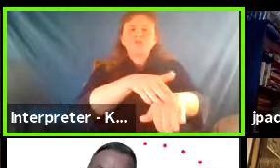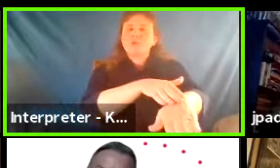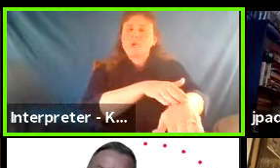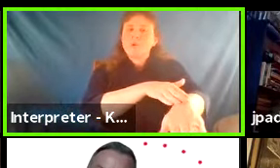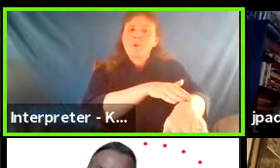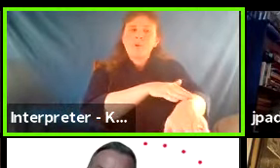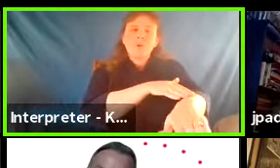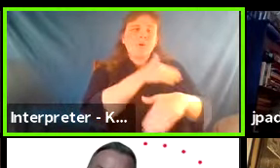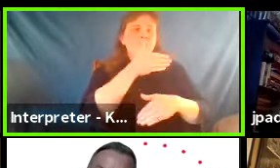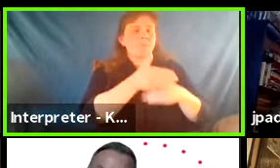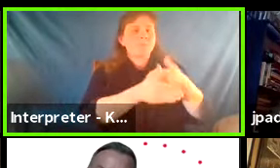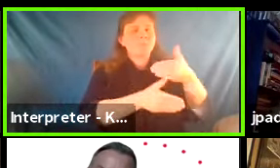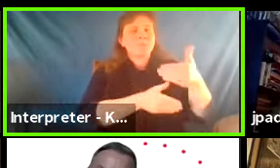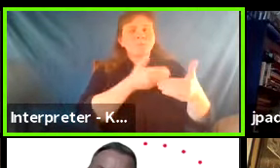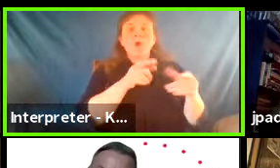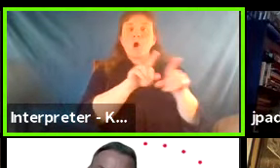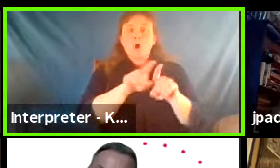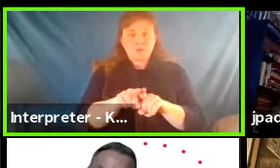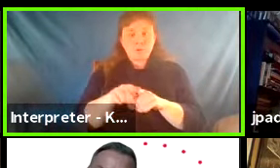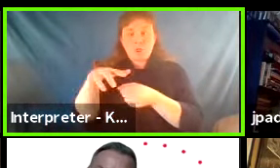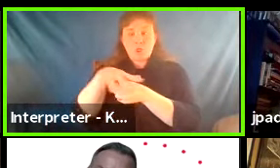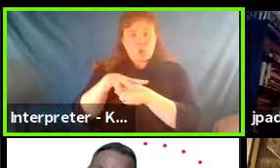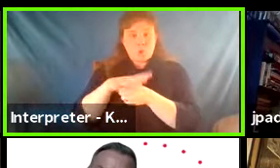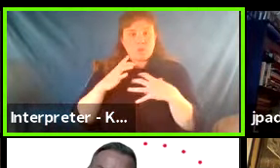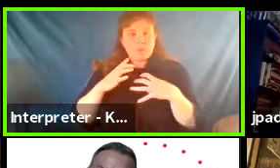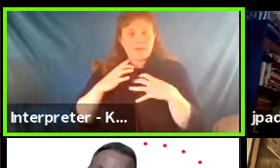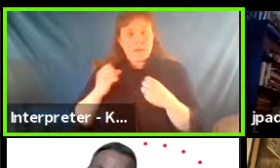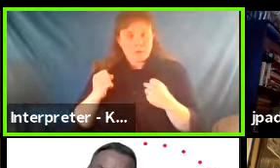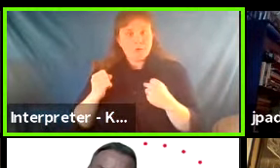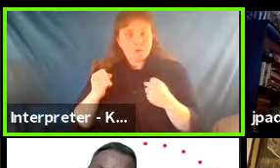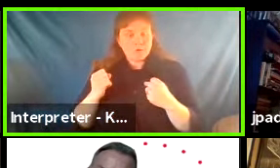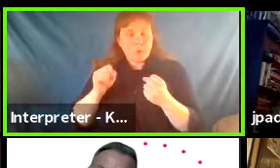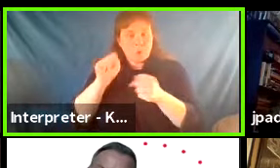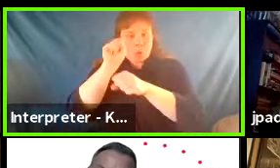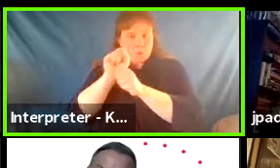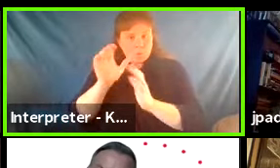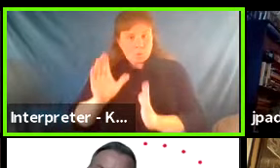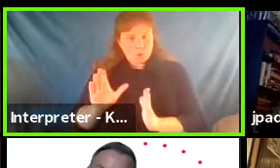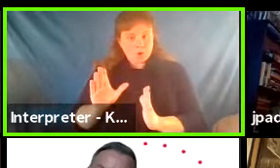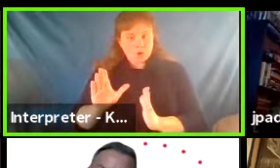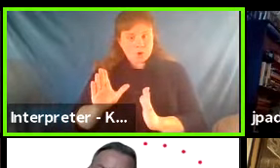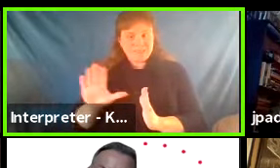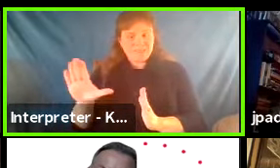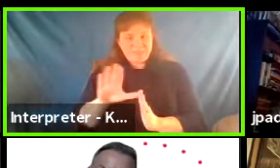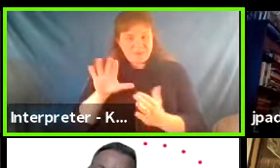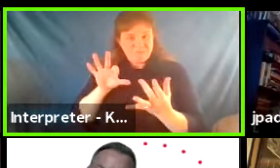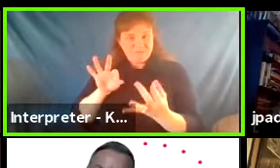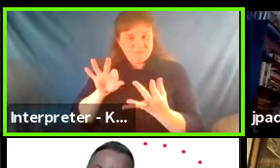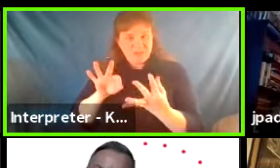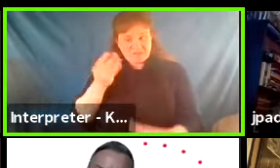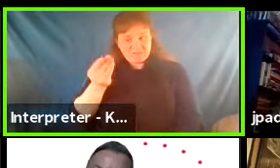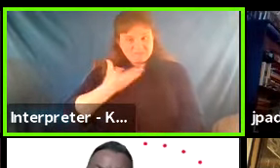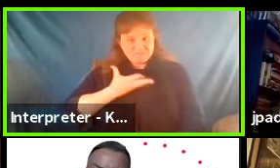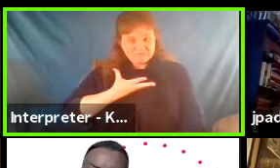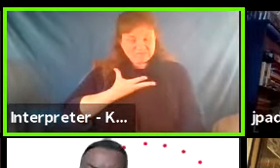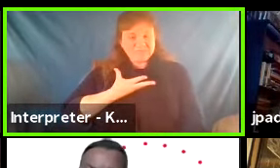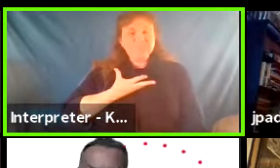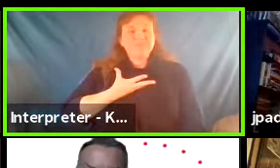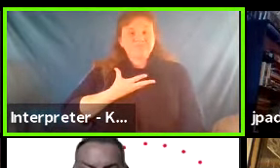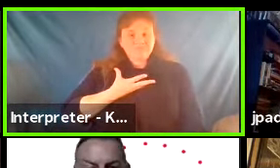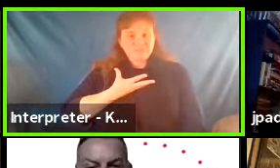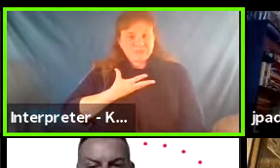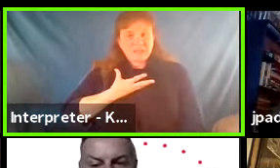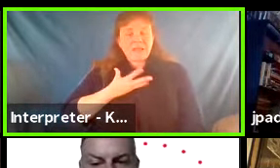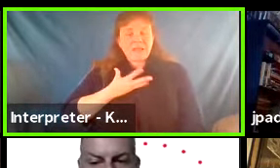hearing from our local health officers that the more complications, like as complexity, is